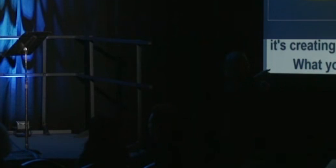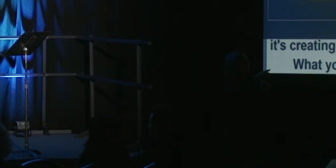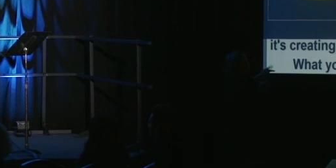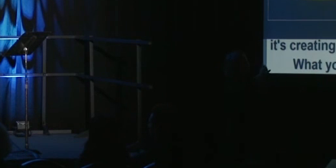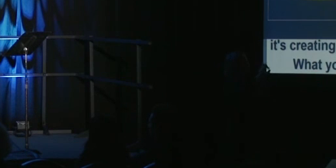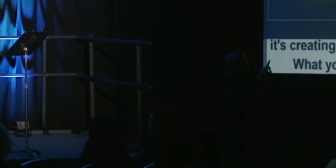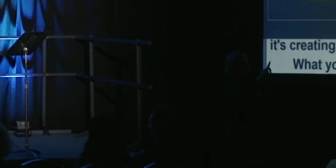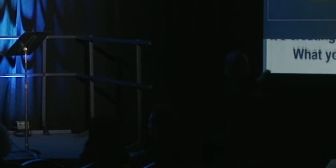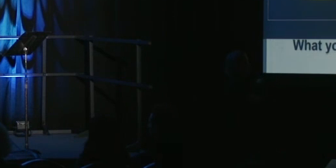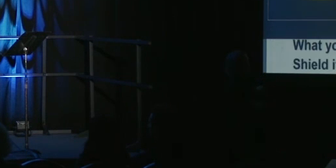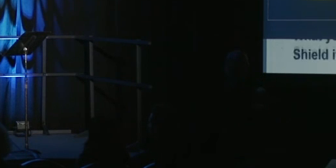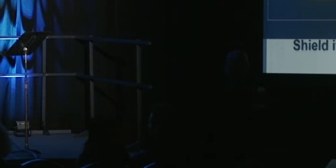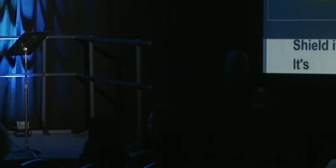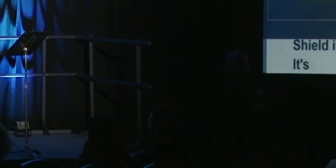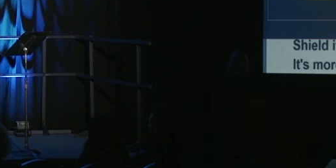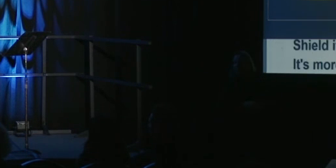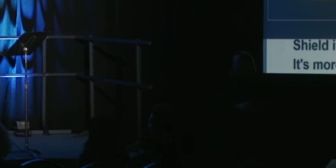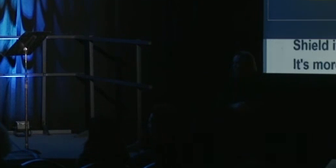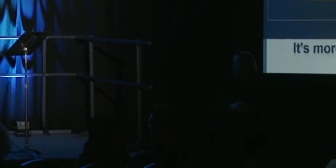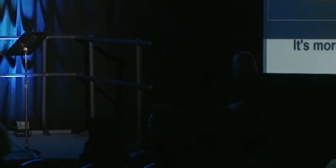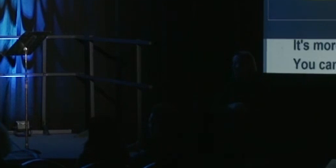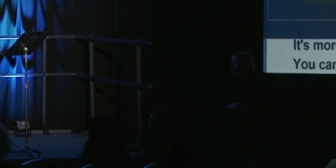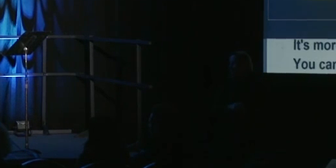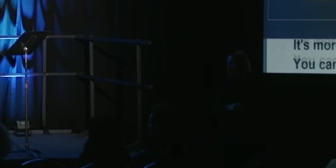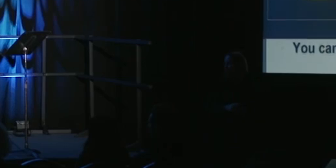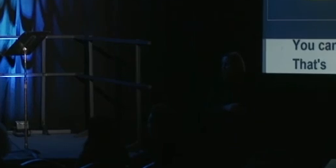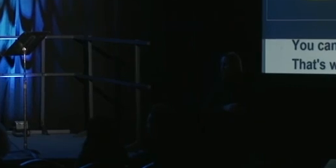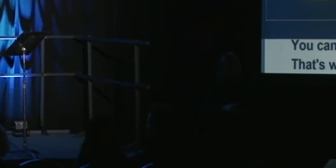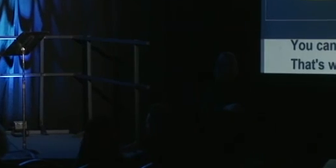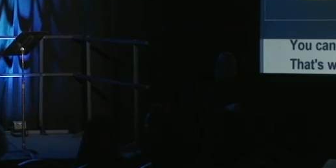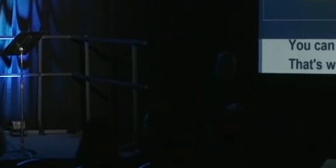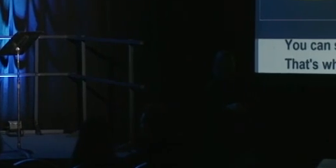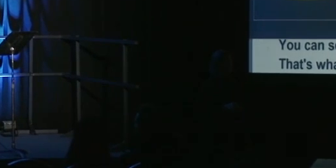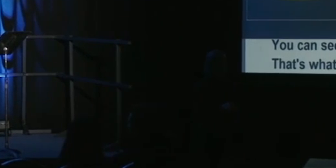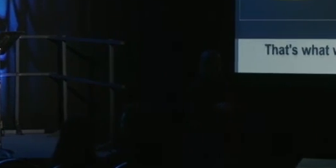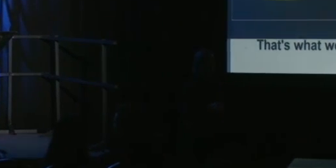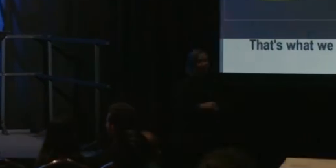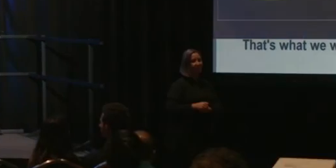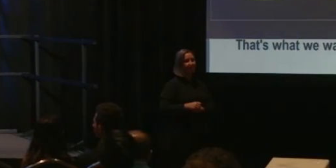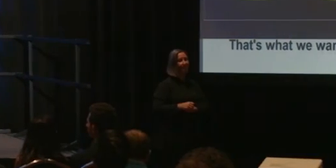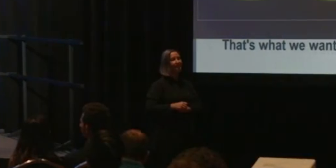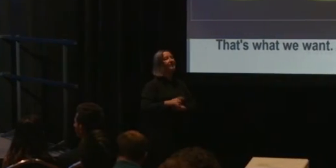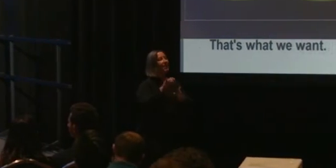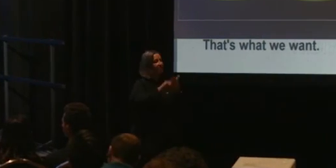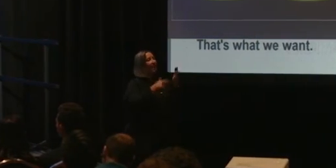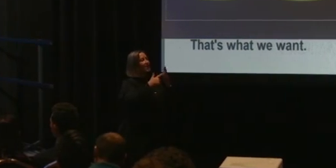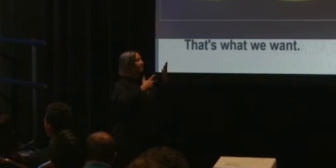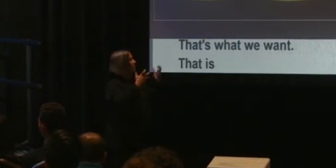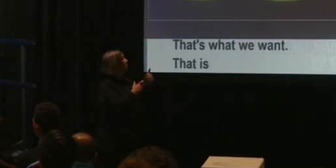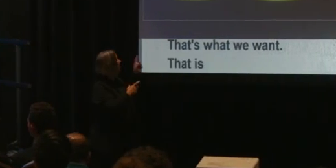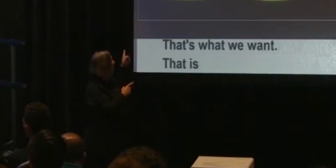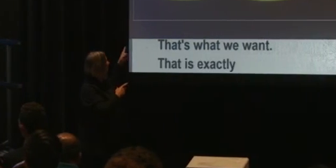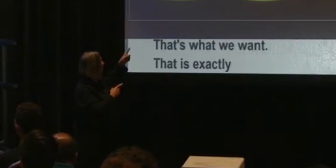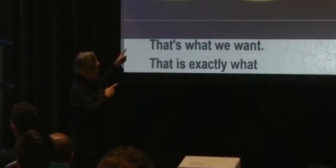it. It's more comfortable. You can see better. That's what we want. That is exactly what